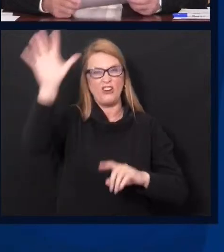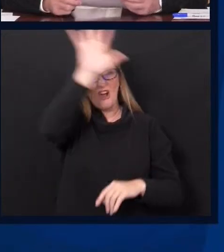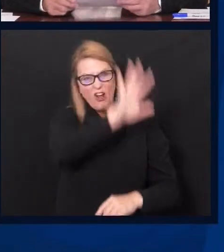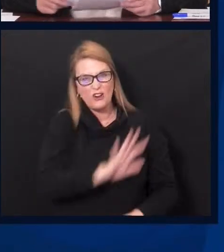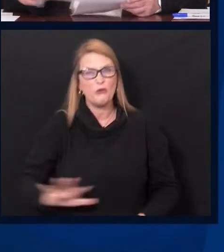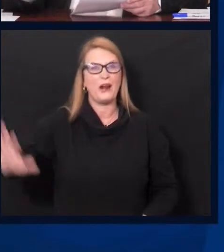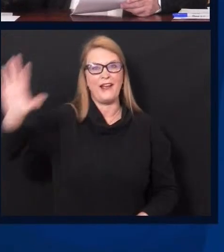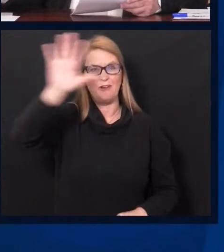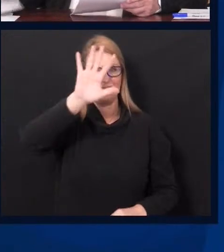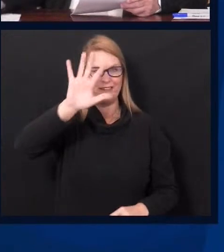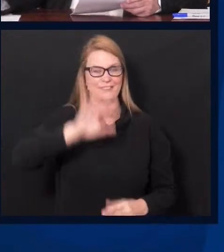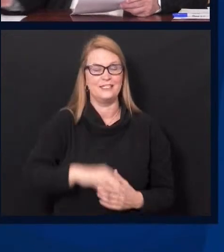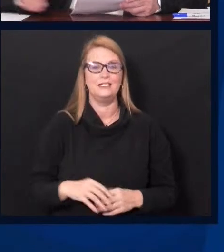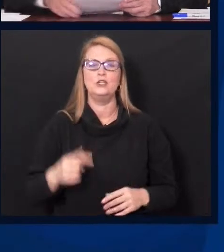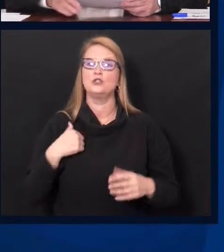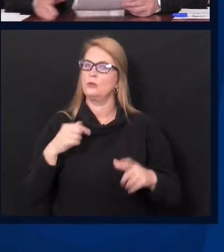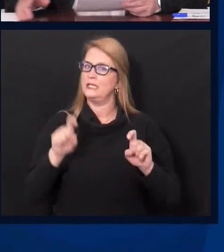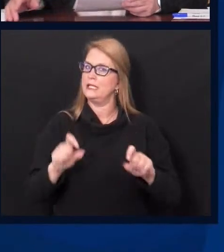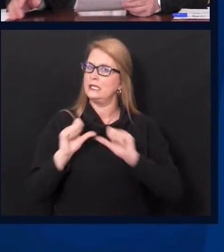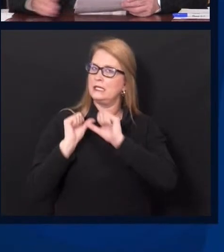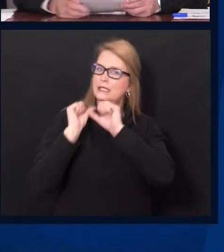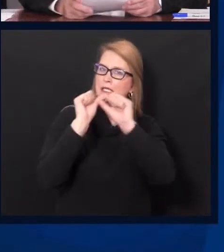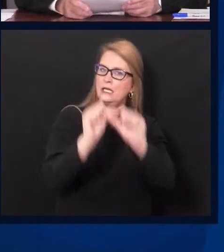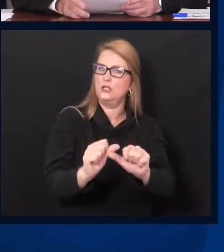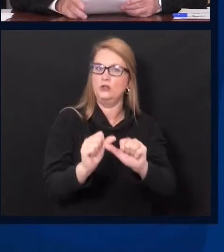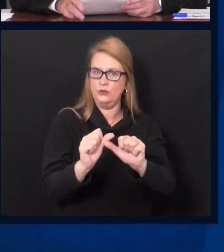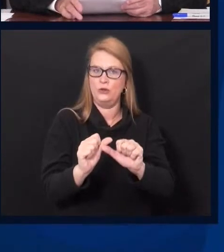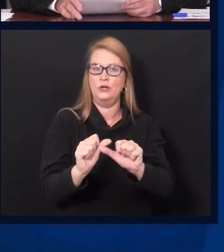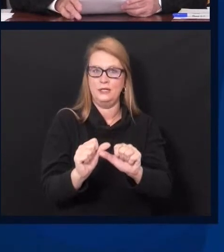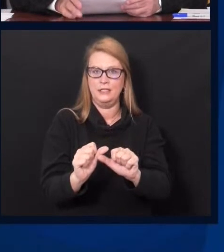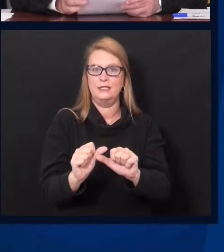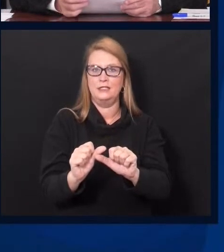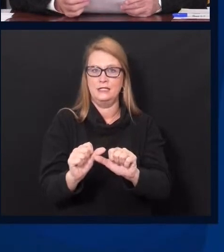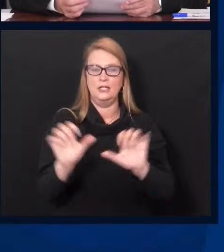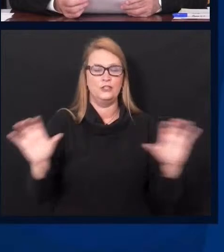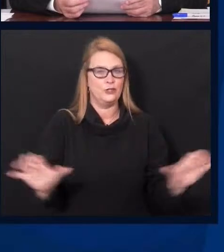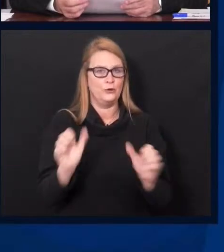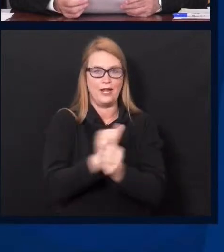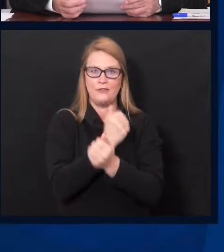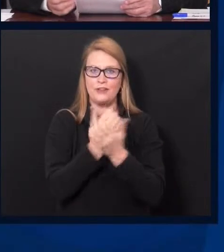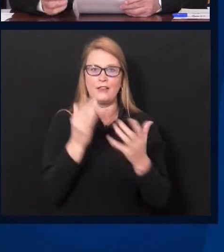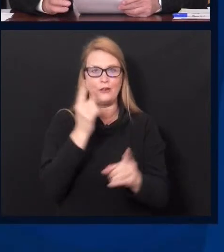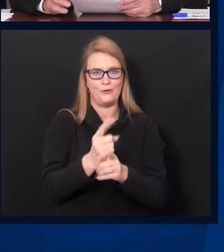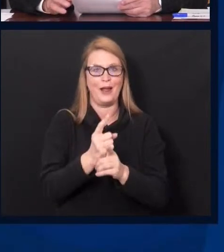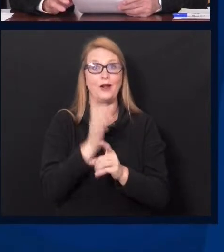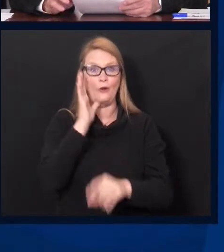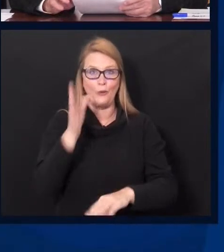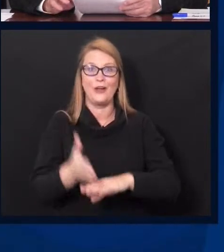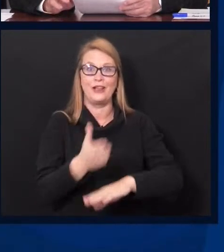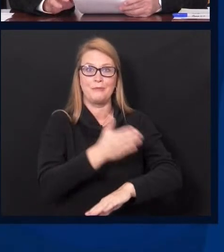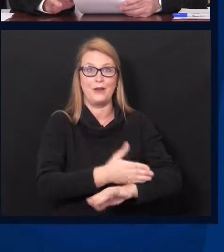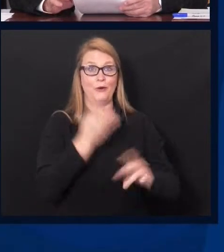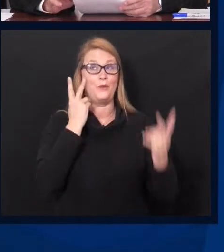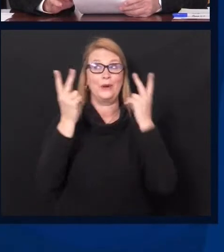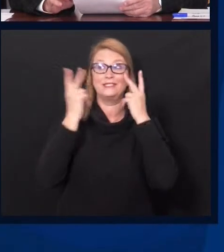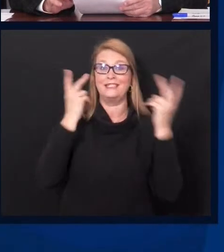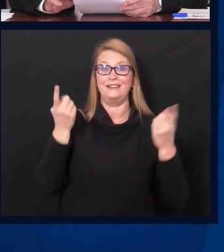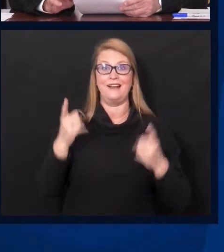try to do everything we continue to do in West Virginia, and it'll get better. We're seeing it all over the